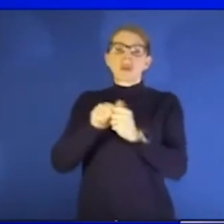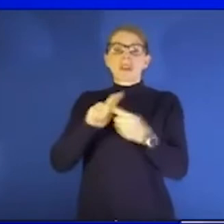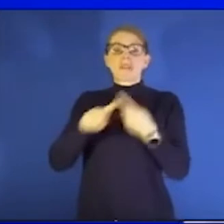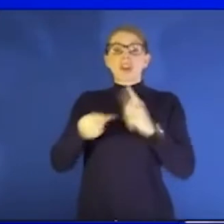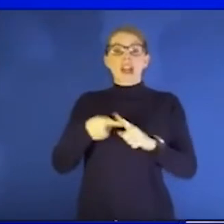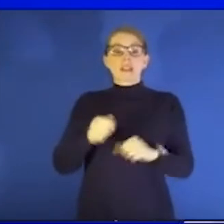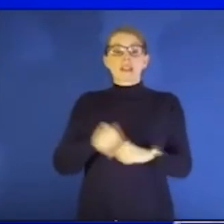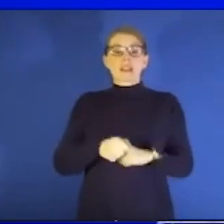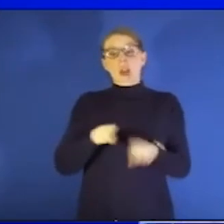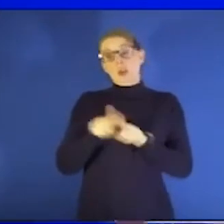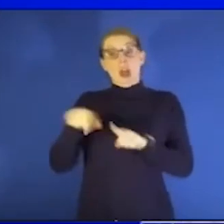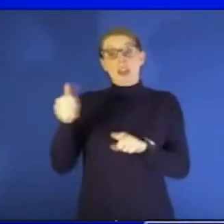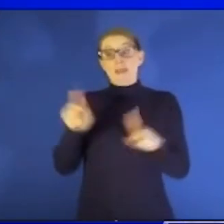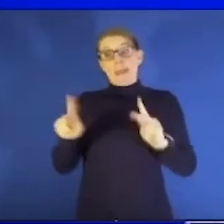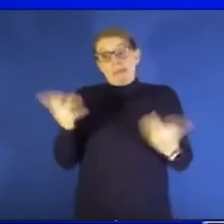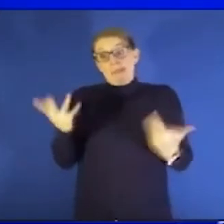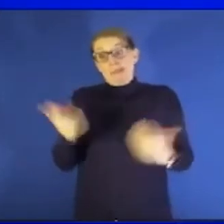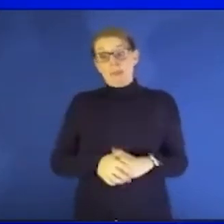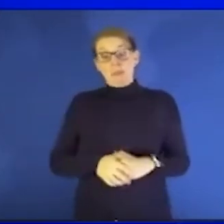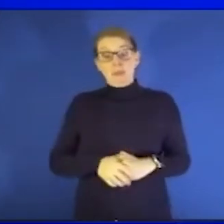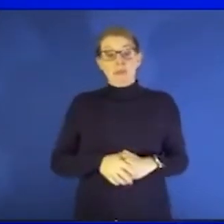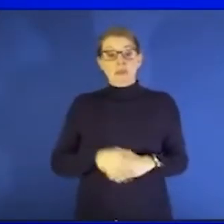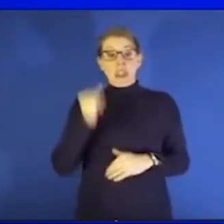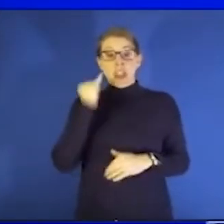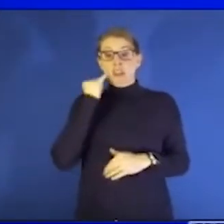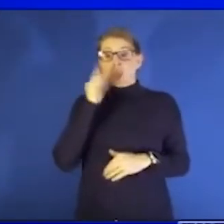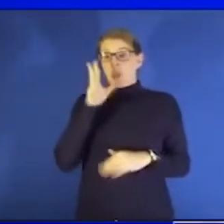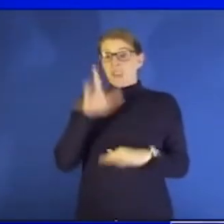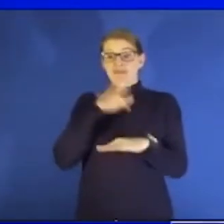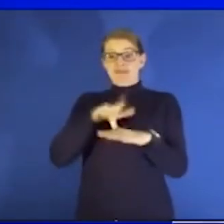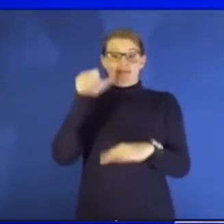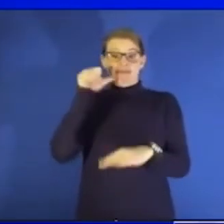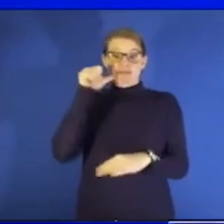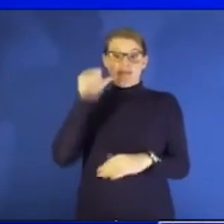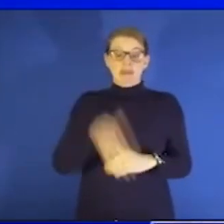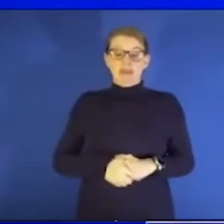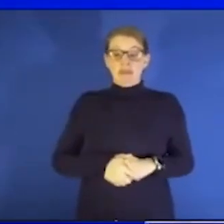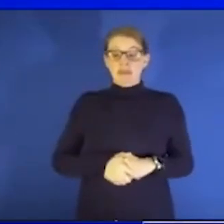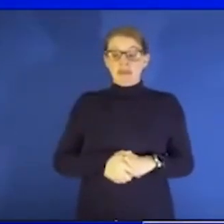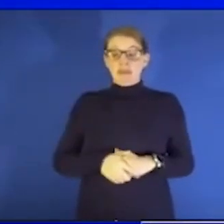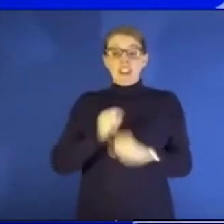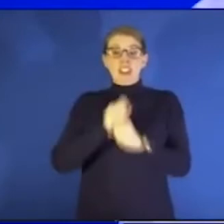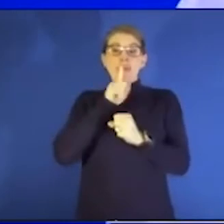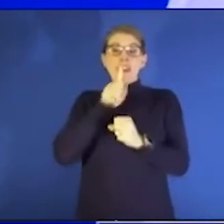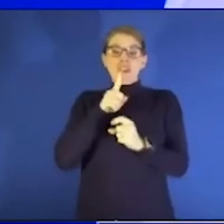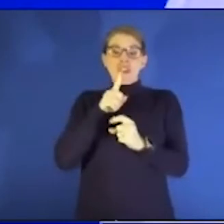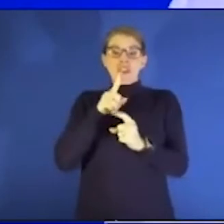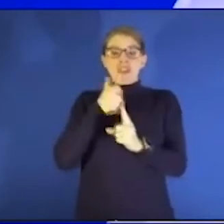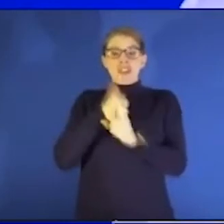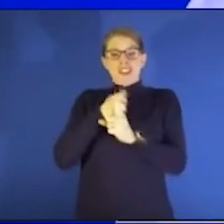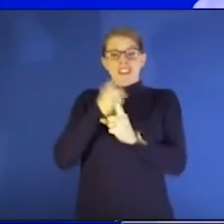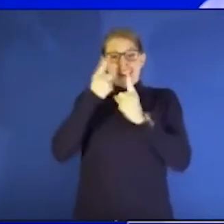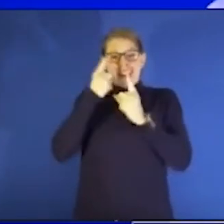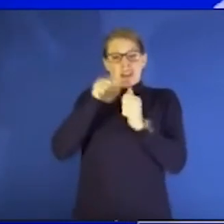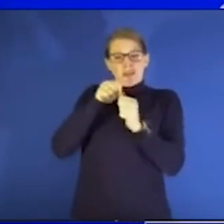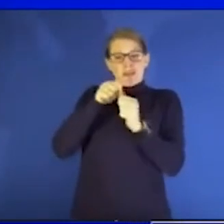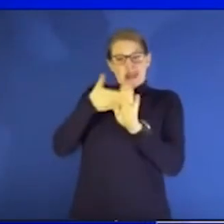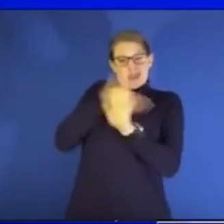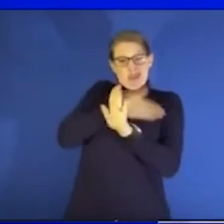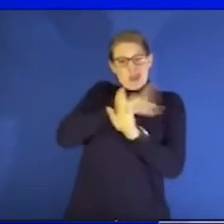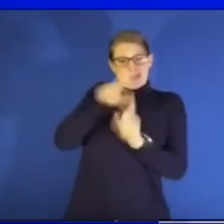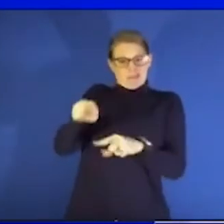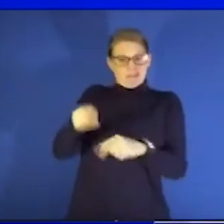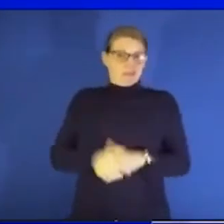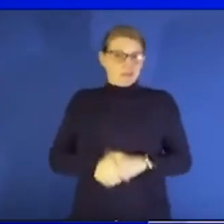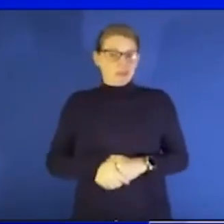people. If you're going just to a bar or something like that, but just do it in a thoughtful manner and take into account. What